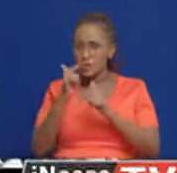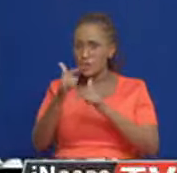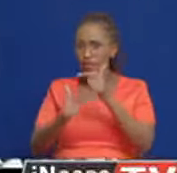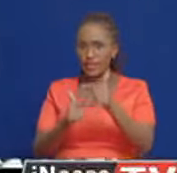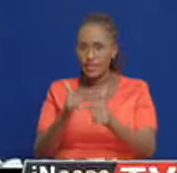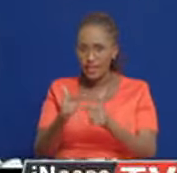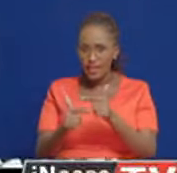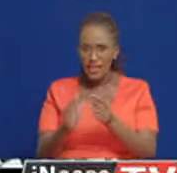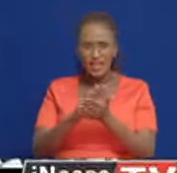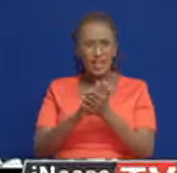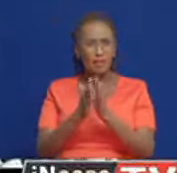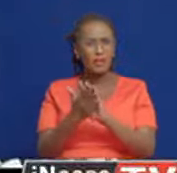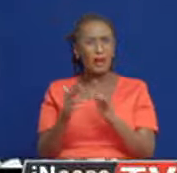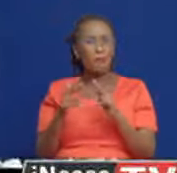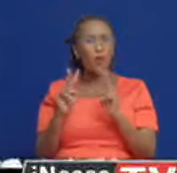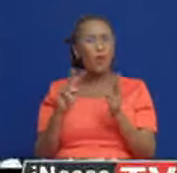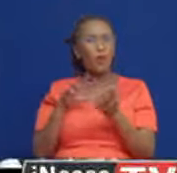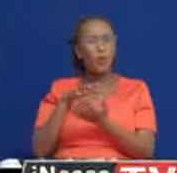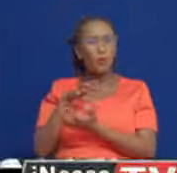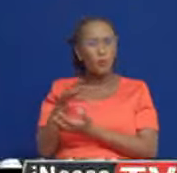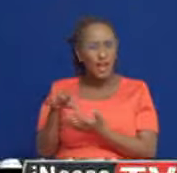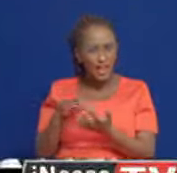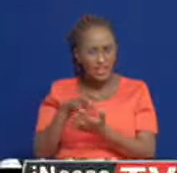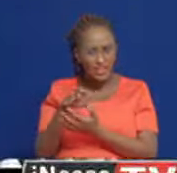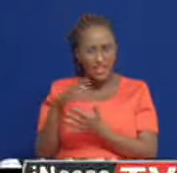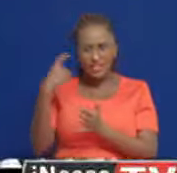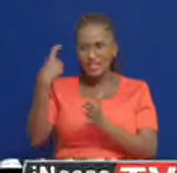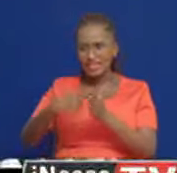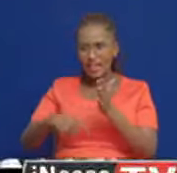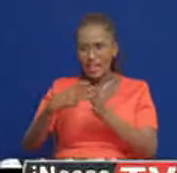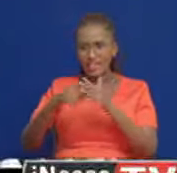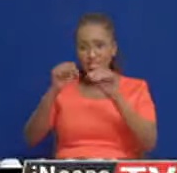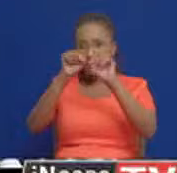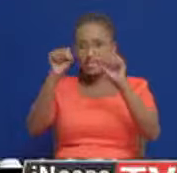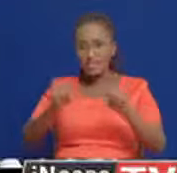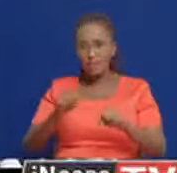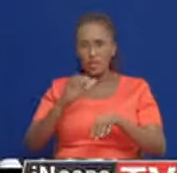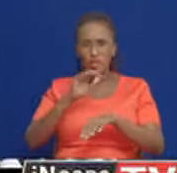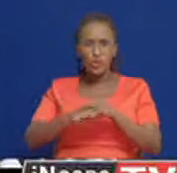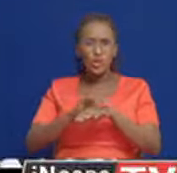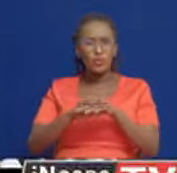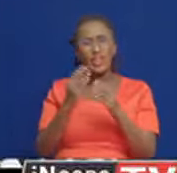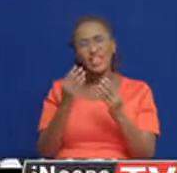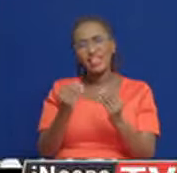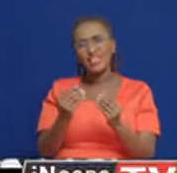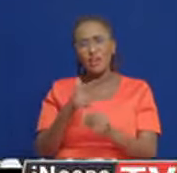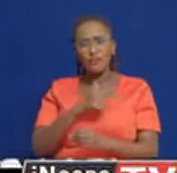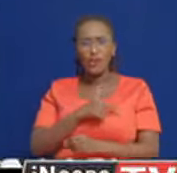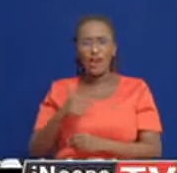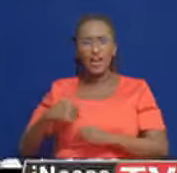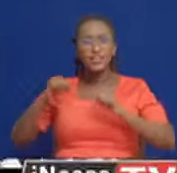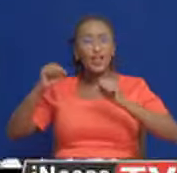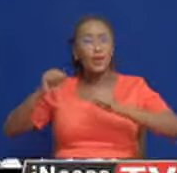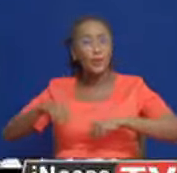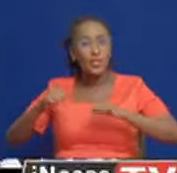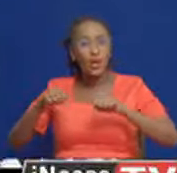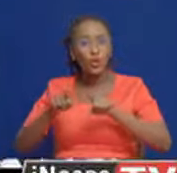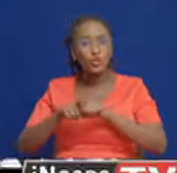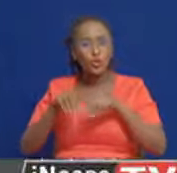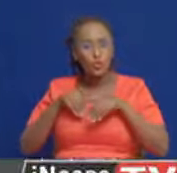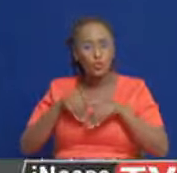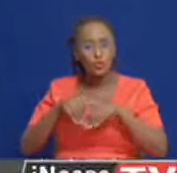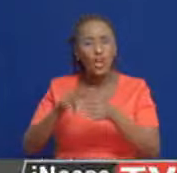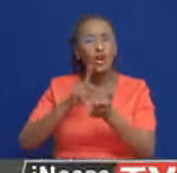it becomes even complex. The tax system needs to be a little bit easier for us to be able to even comply.